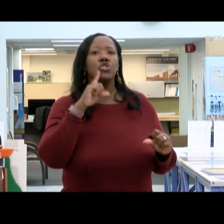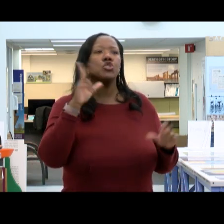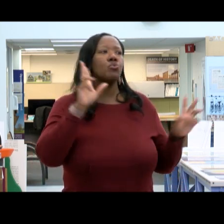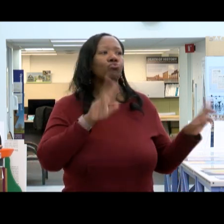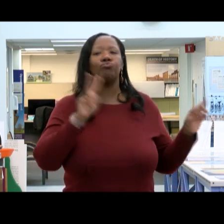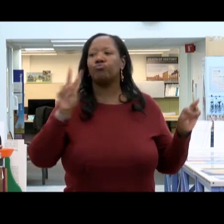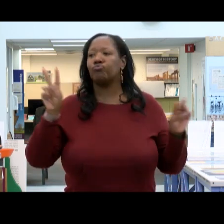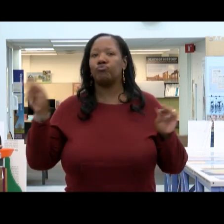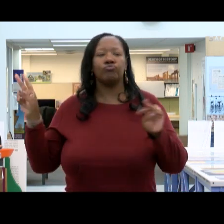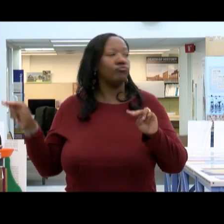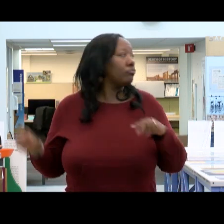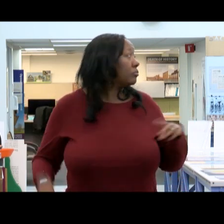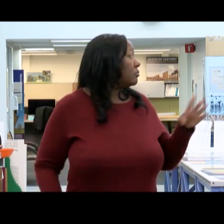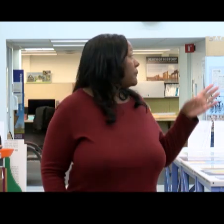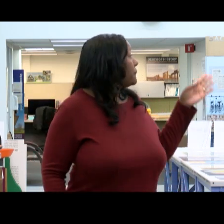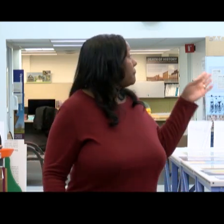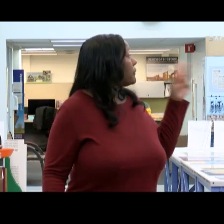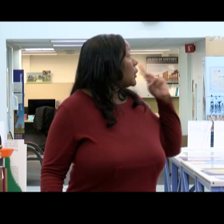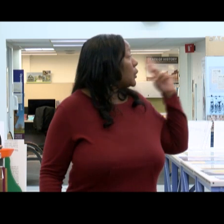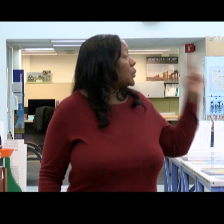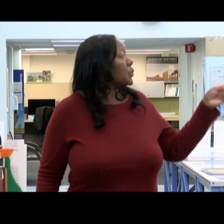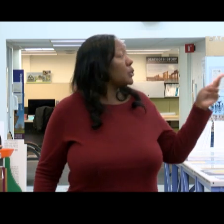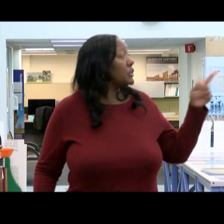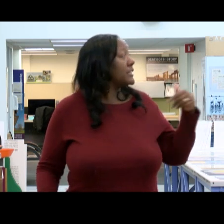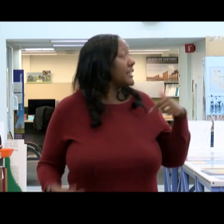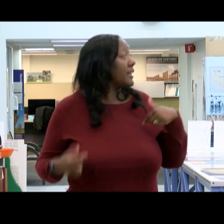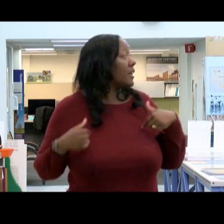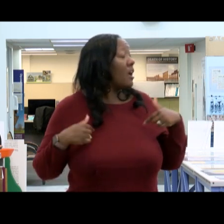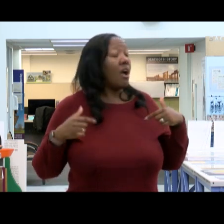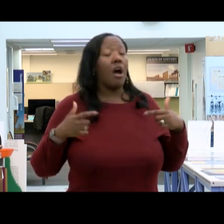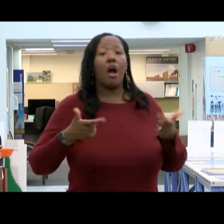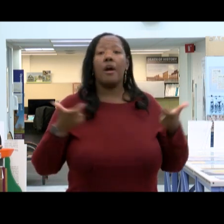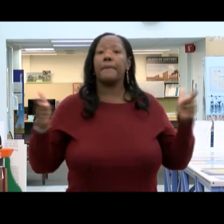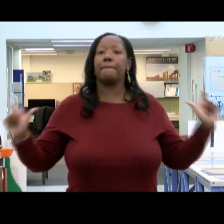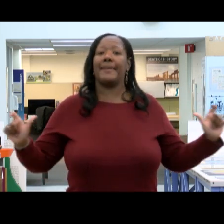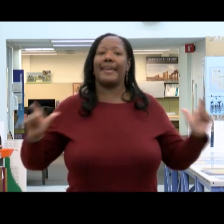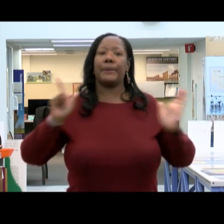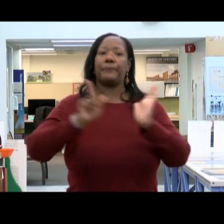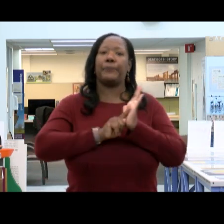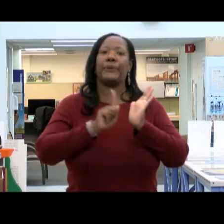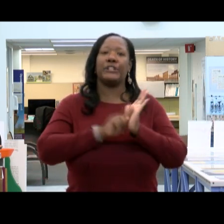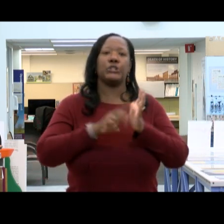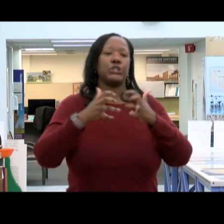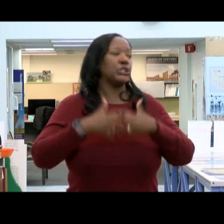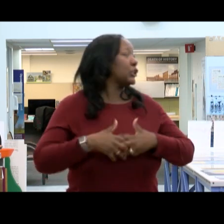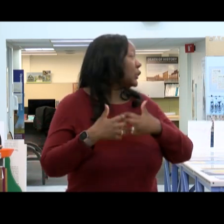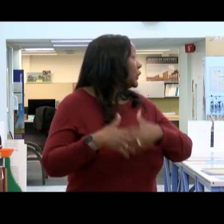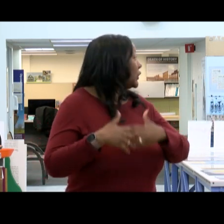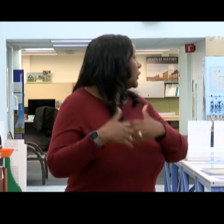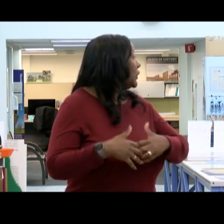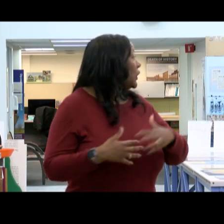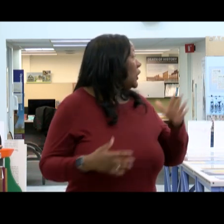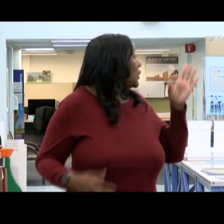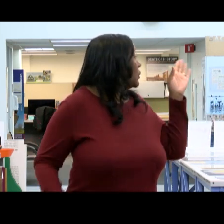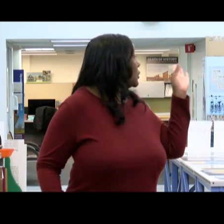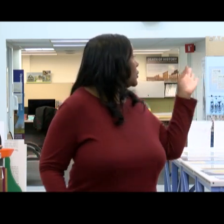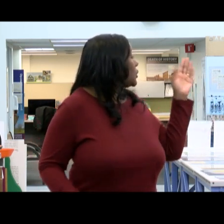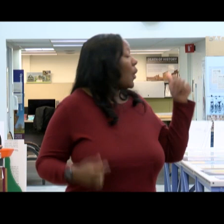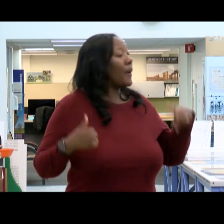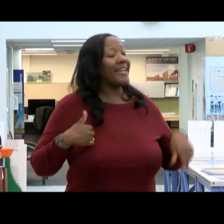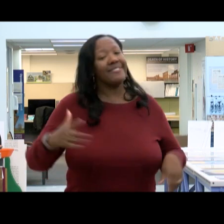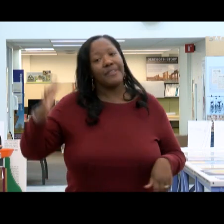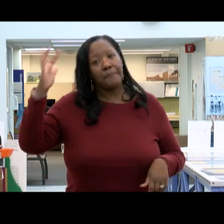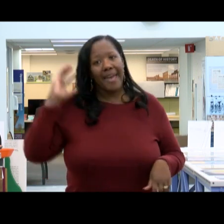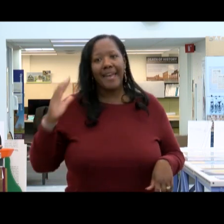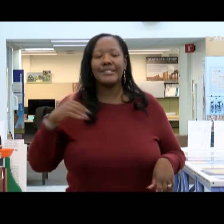too, especially the large direct-to-surface printer. So that just eliminates a whole material altogether. In the past, we would